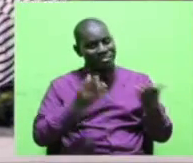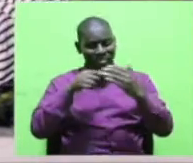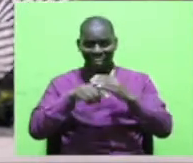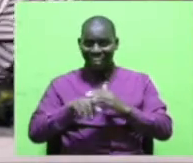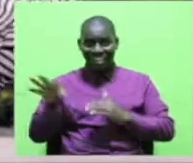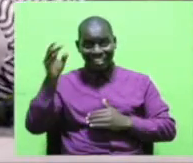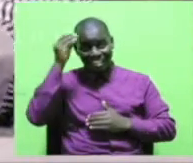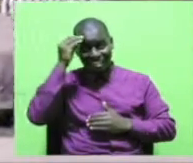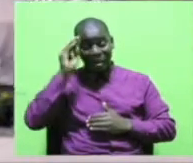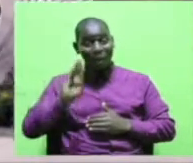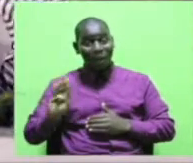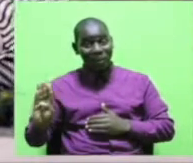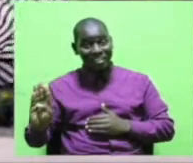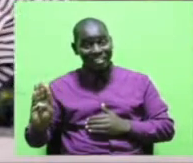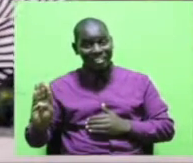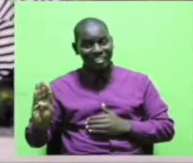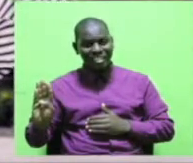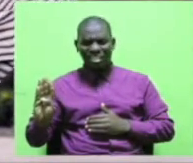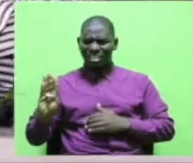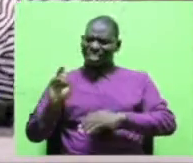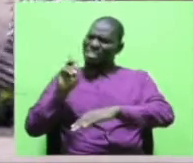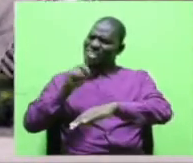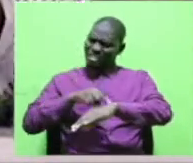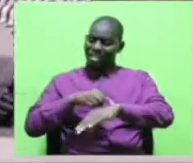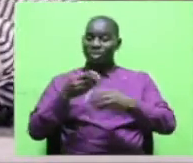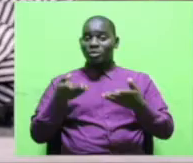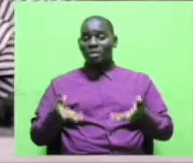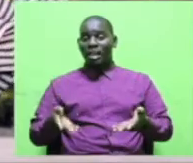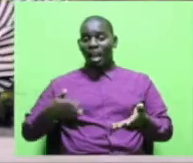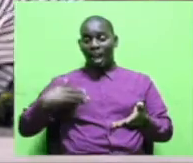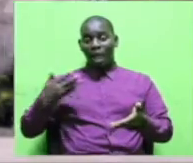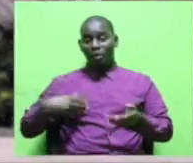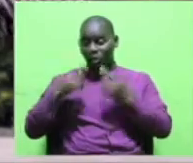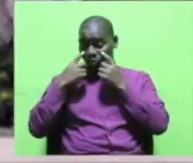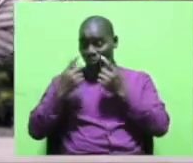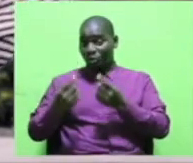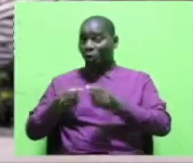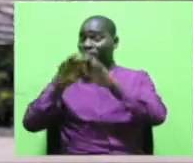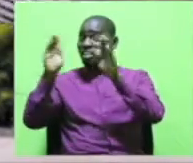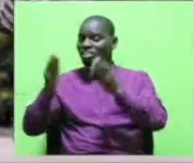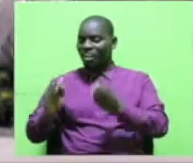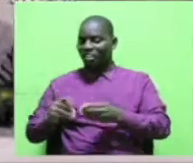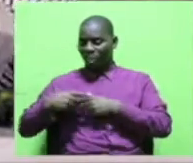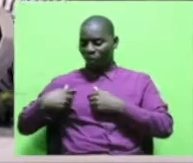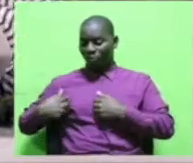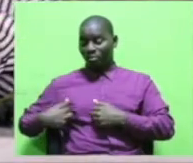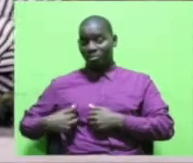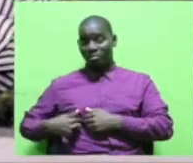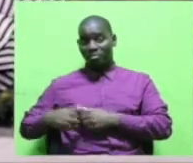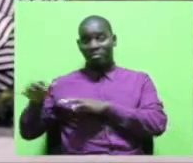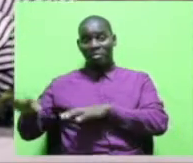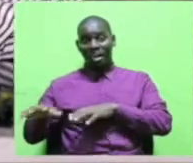Welcome to a series of biology lessons. In this session we will look at the structure of the mammalian